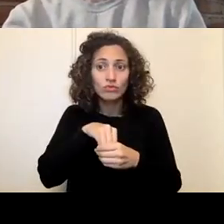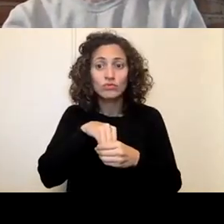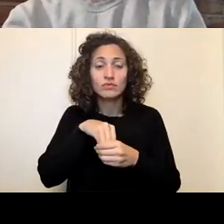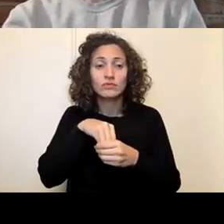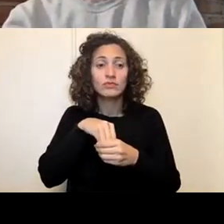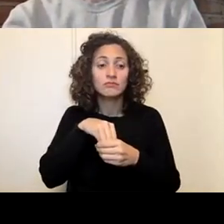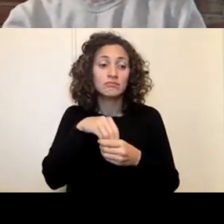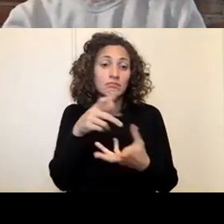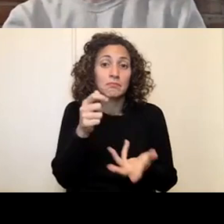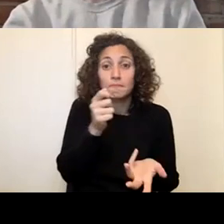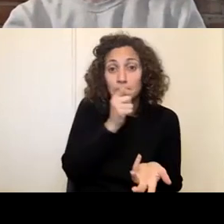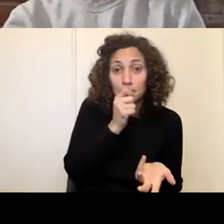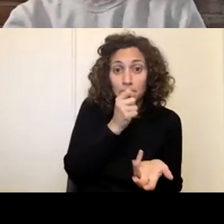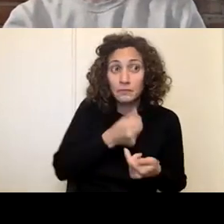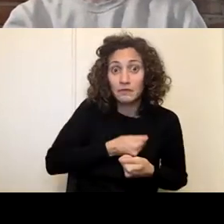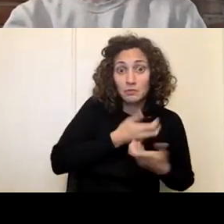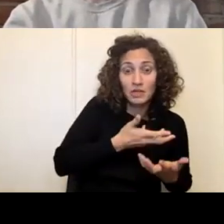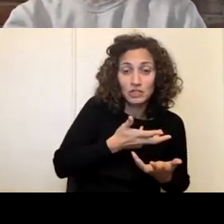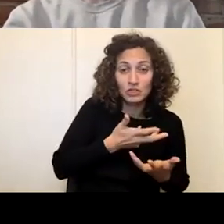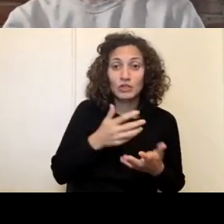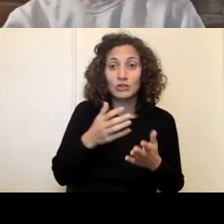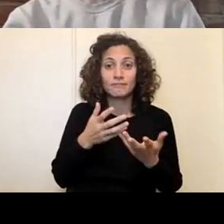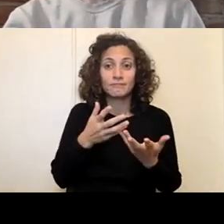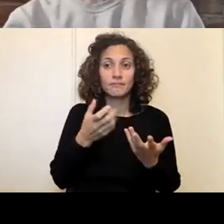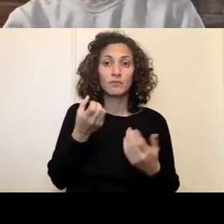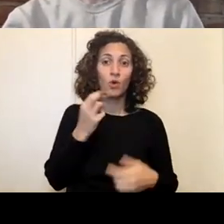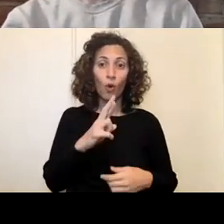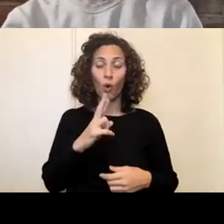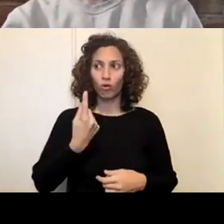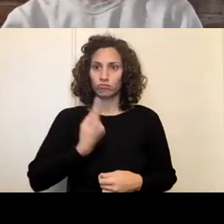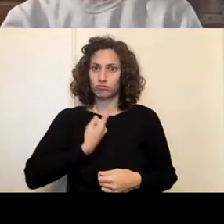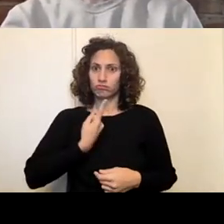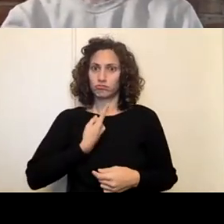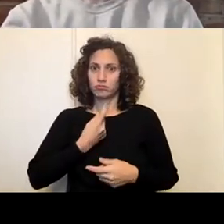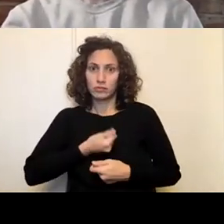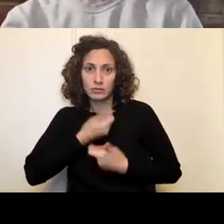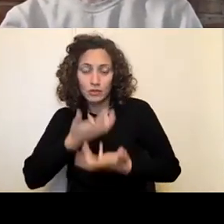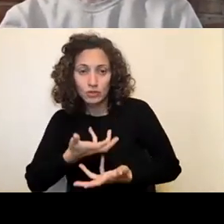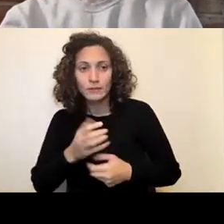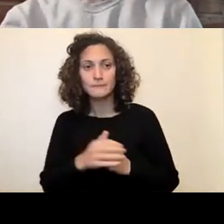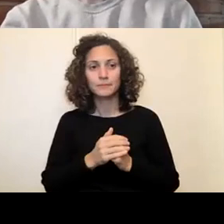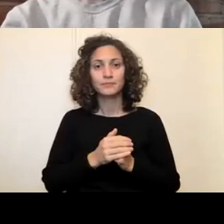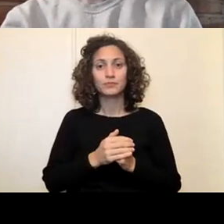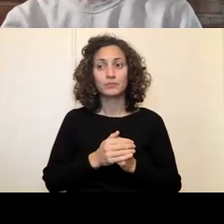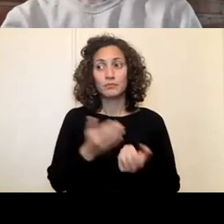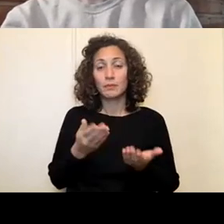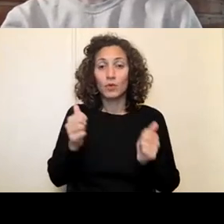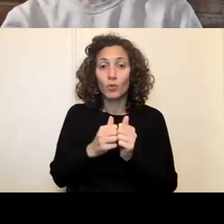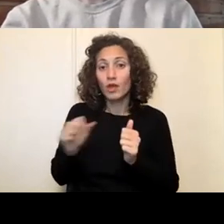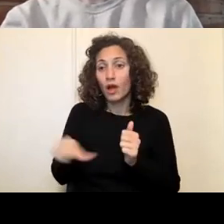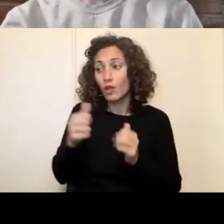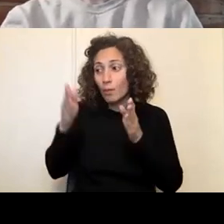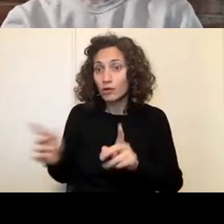or secretive expression, or it can be solo expression. It can be with someone else or with multiple